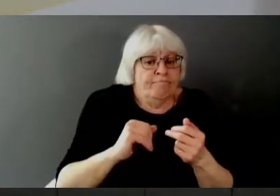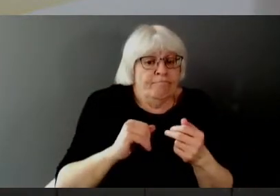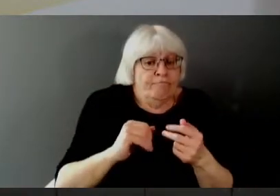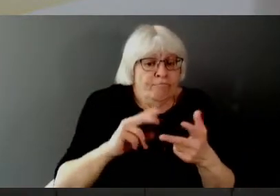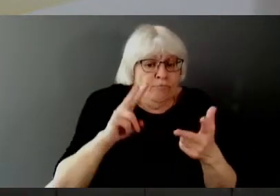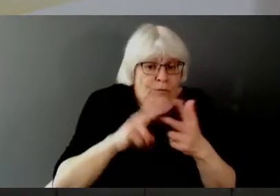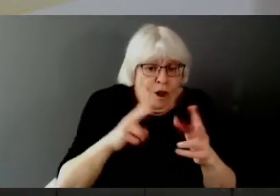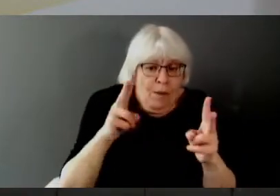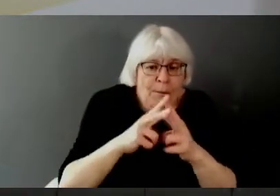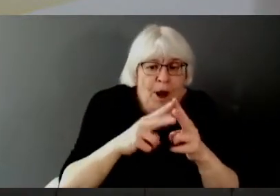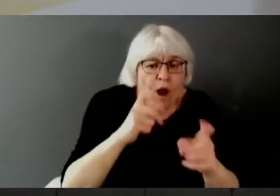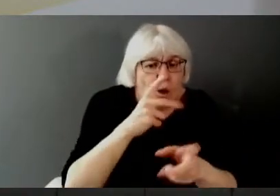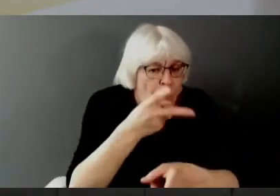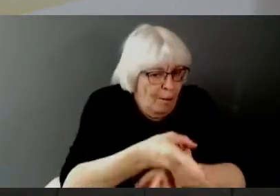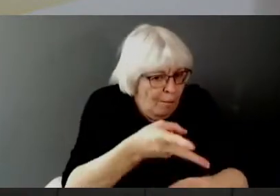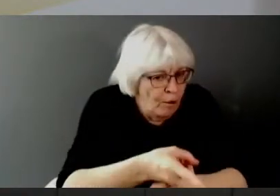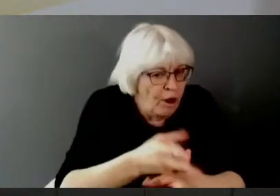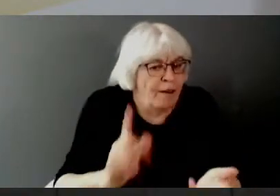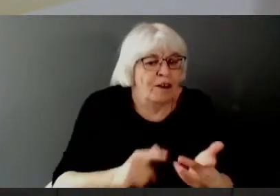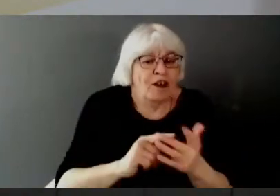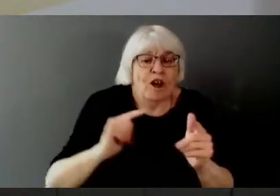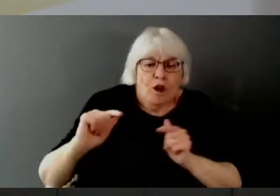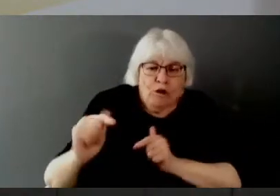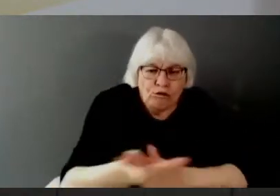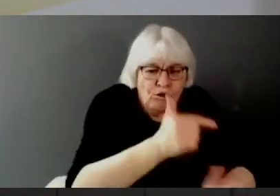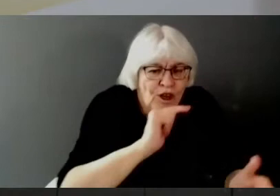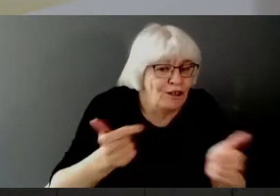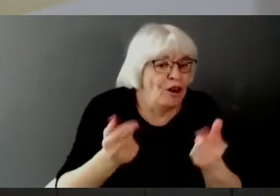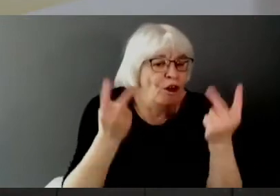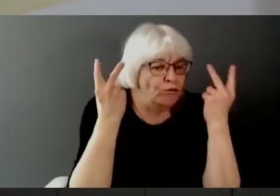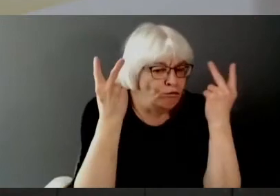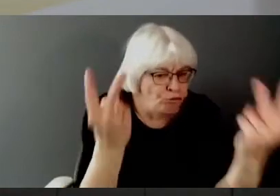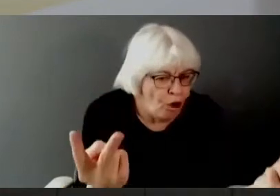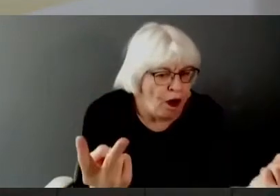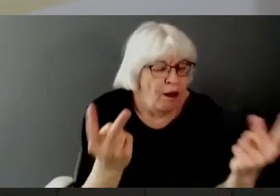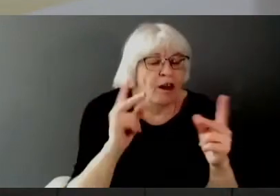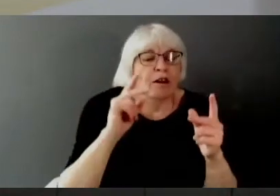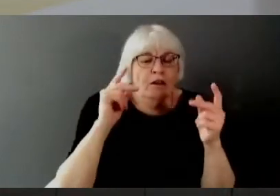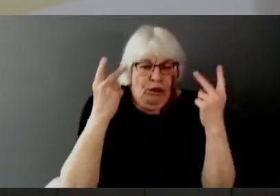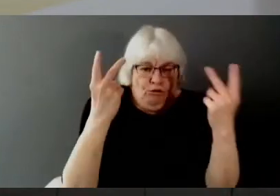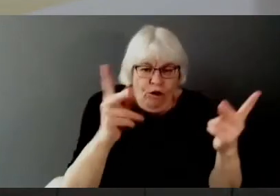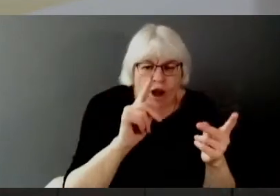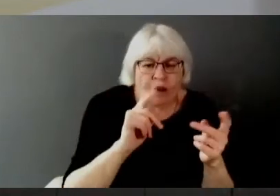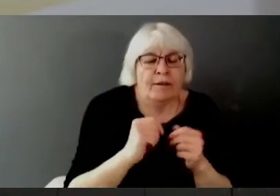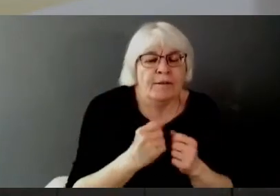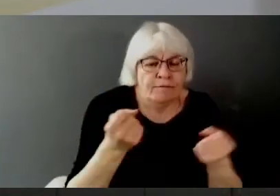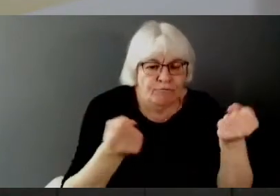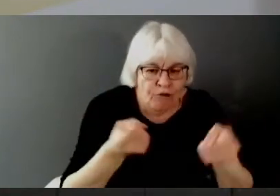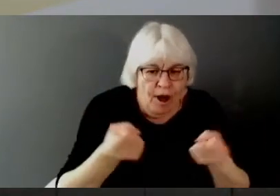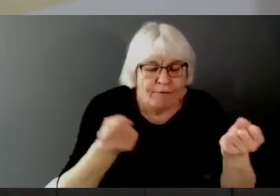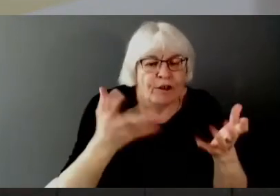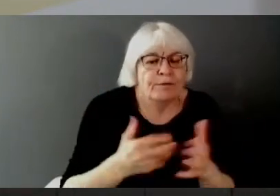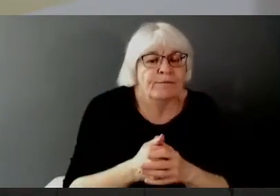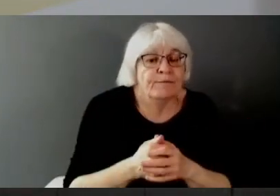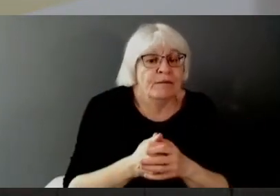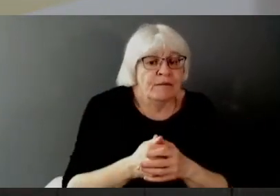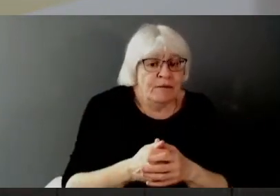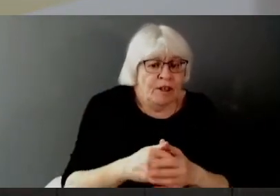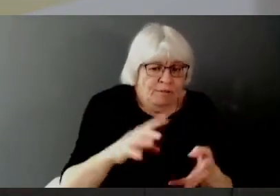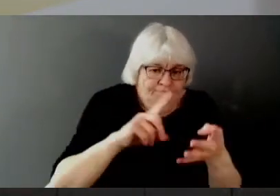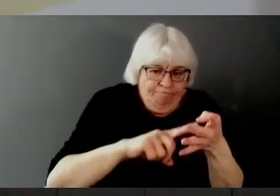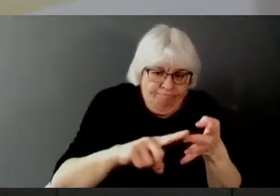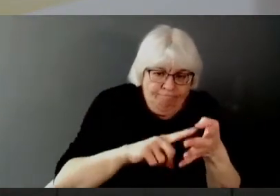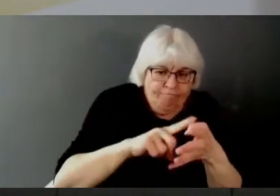this first quarter of 2021. Beginning in early February, these individuals will be able to